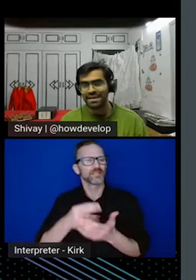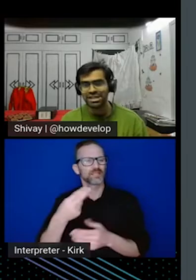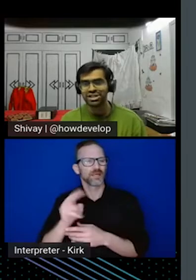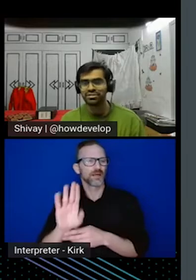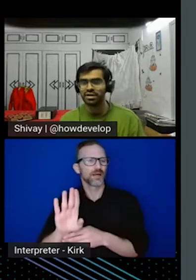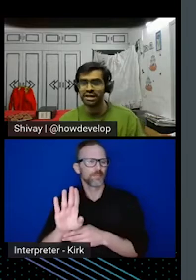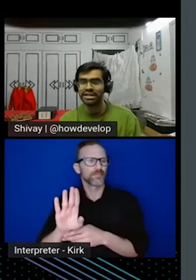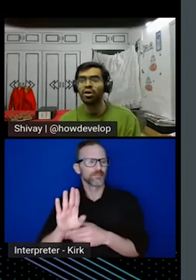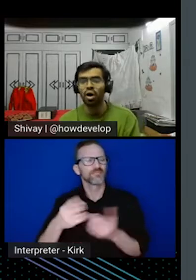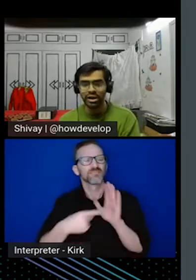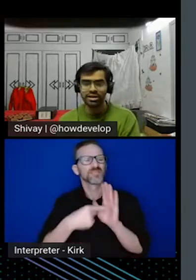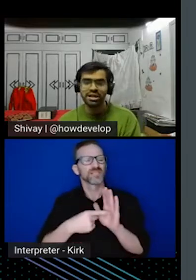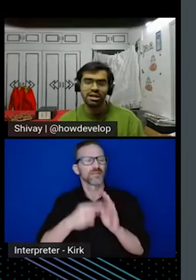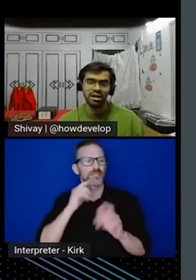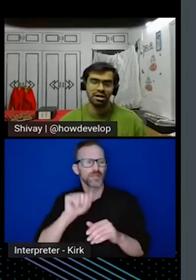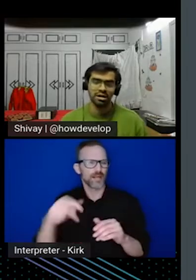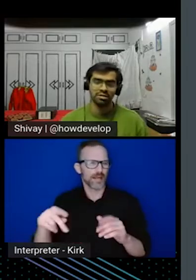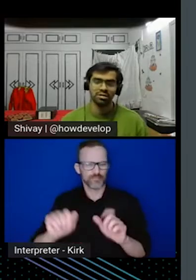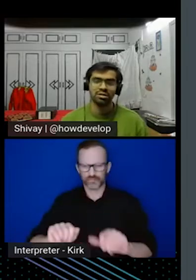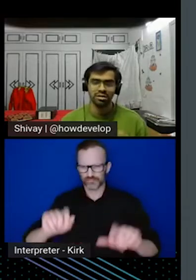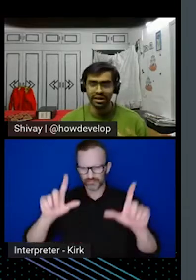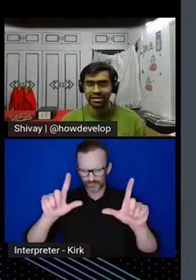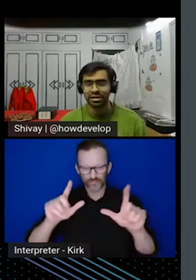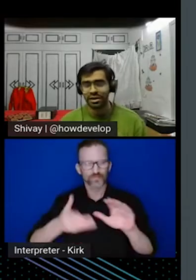sample application running on